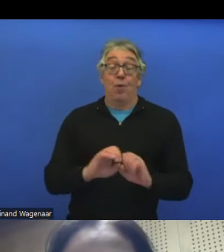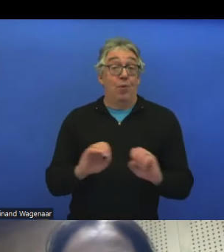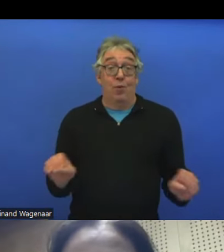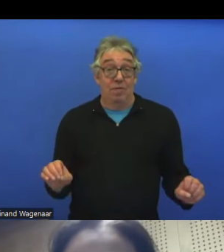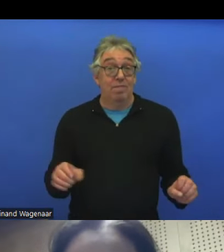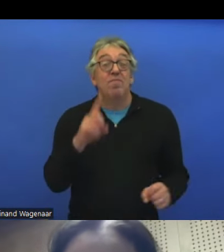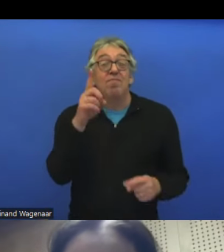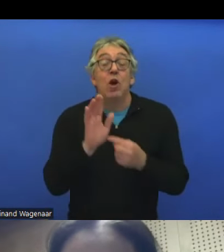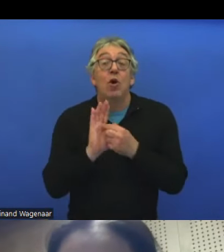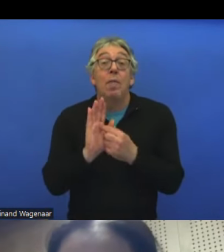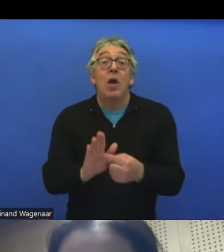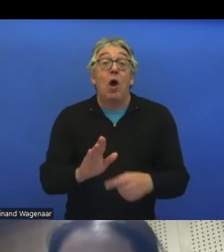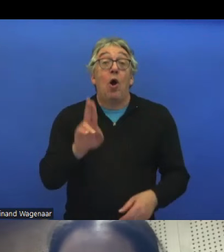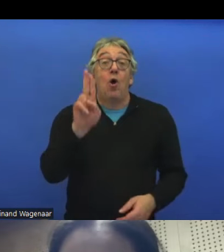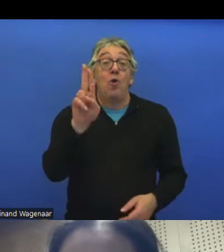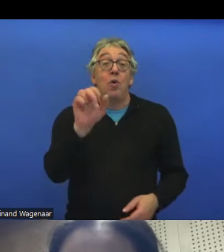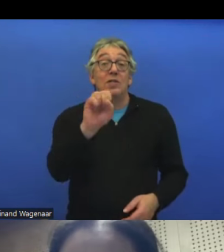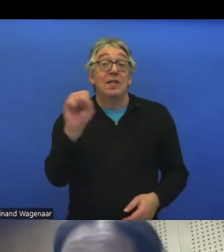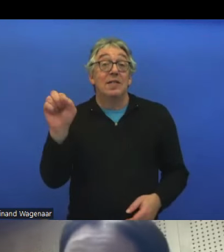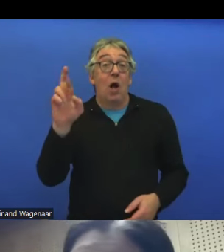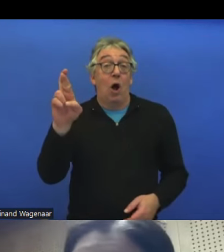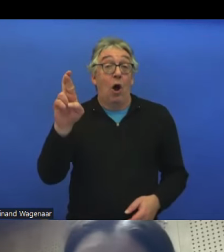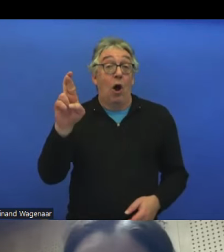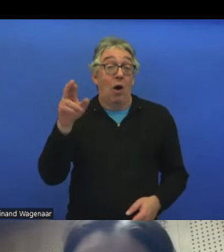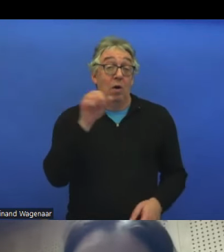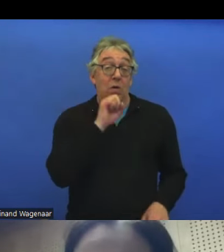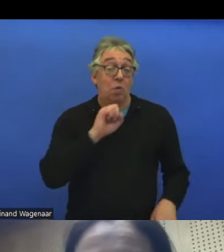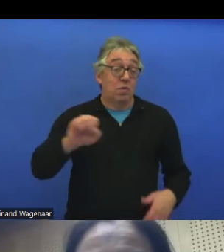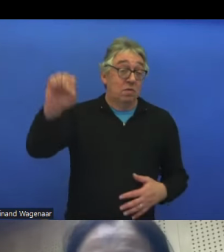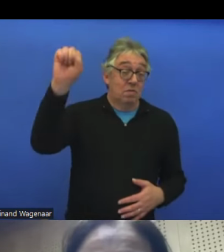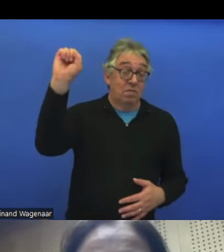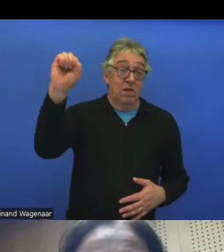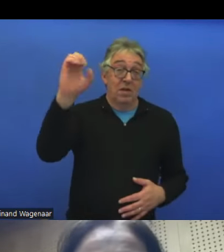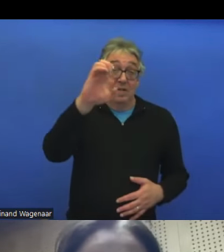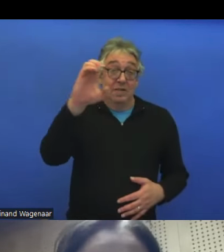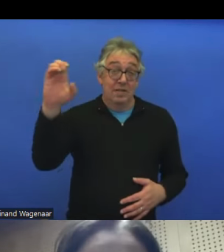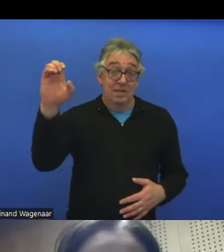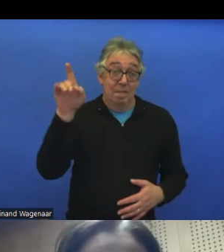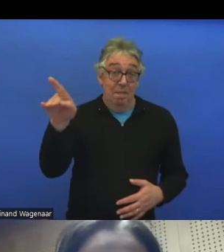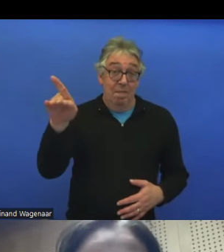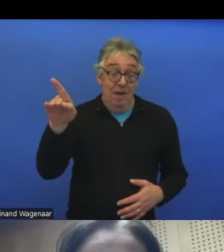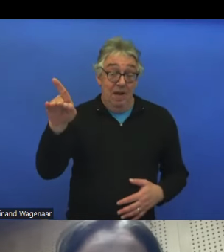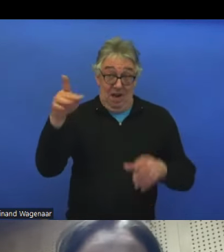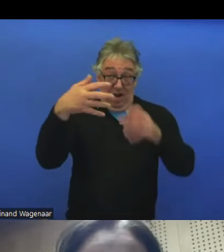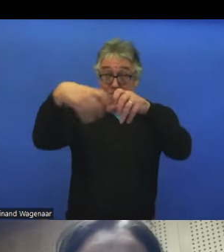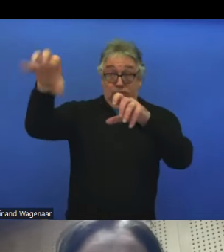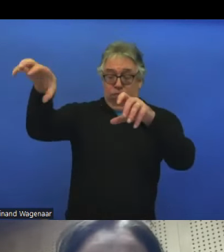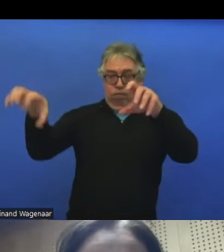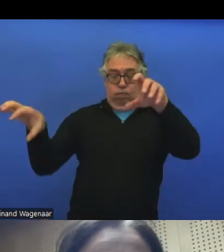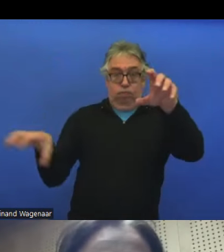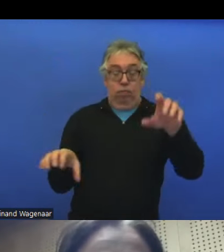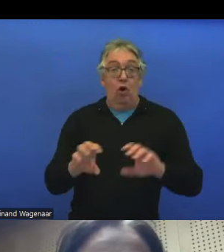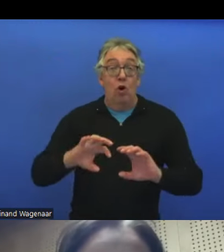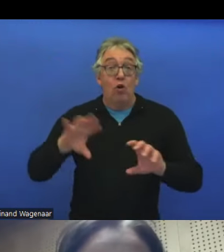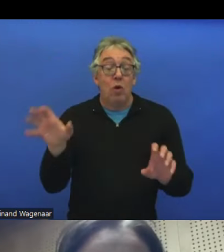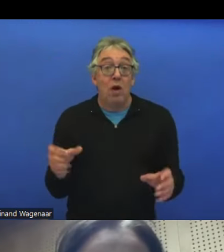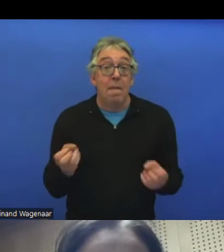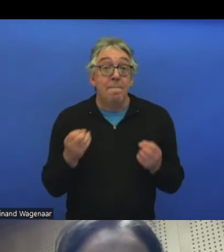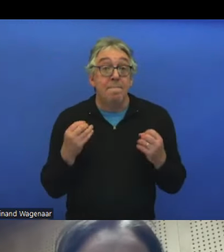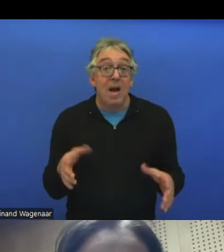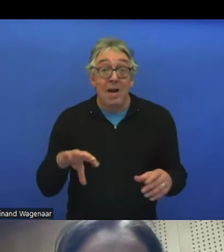the USSR, we saw that up to this day, there's quite a number of people that are